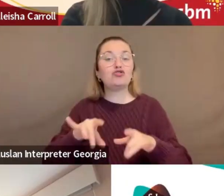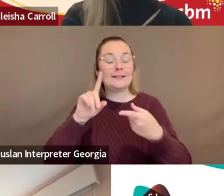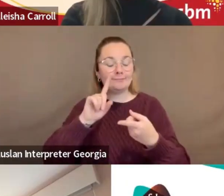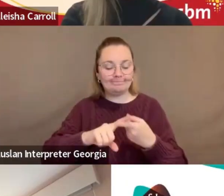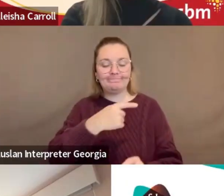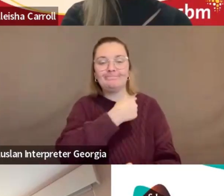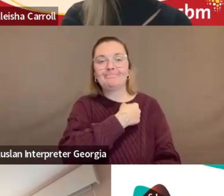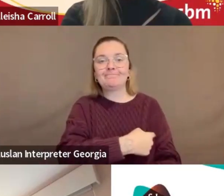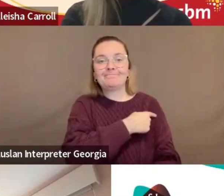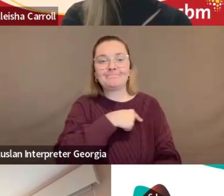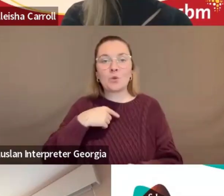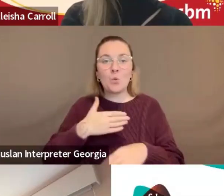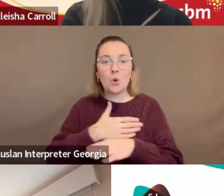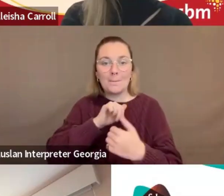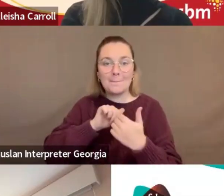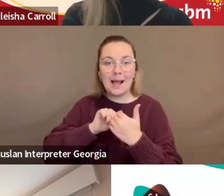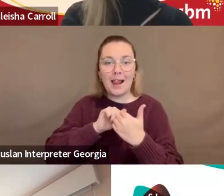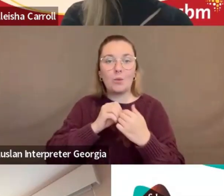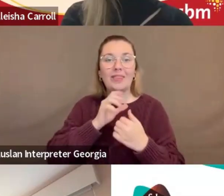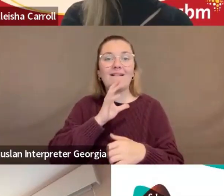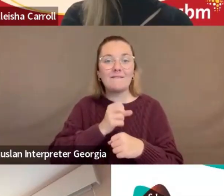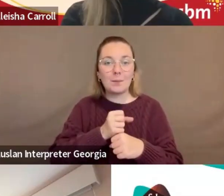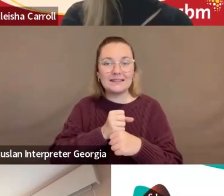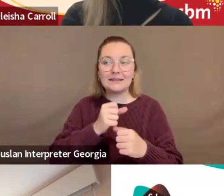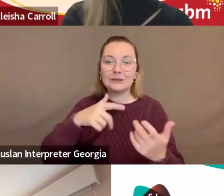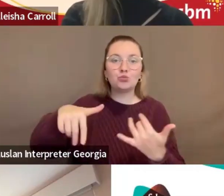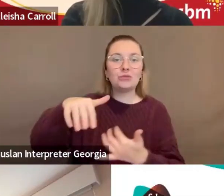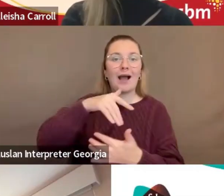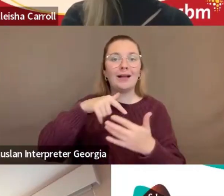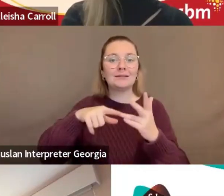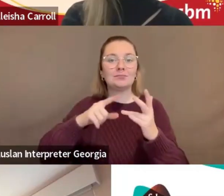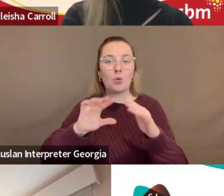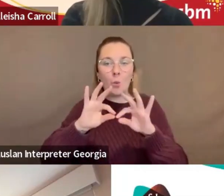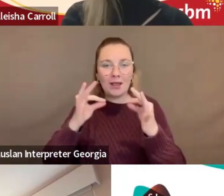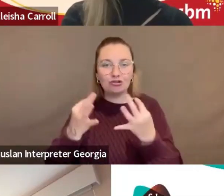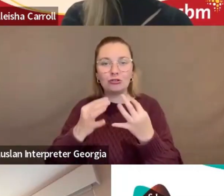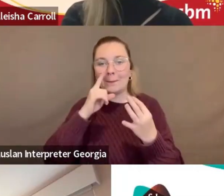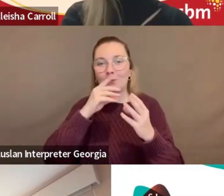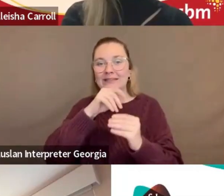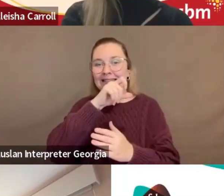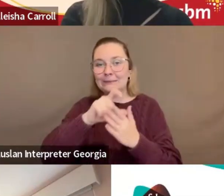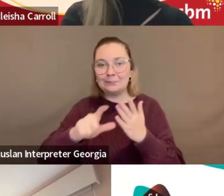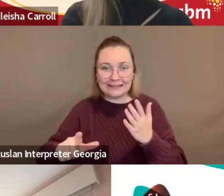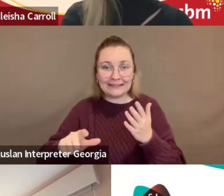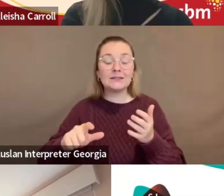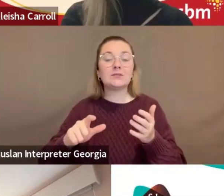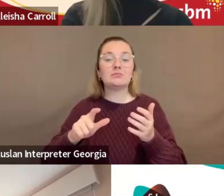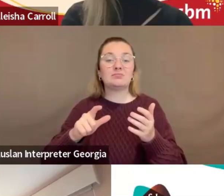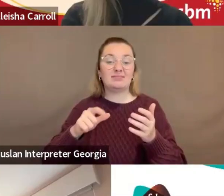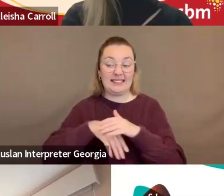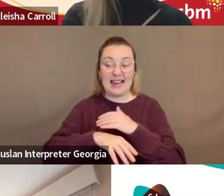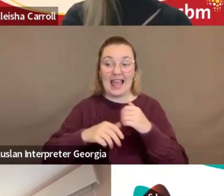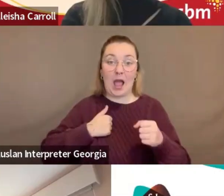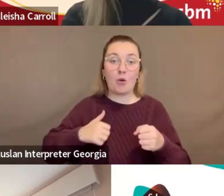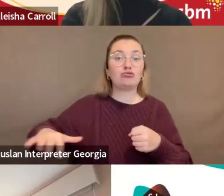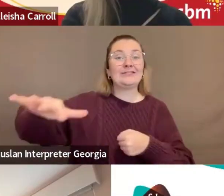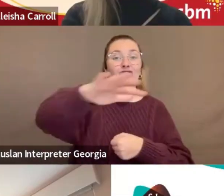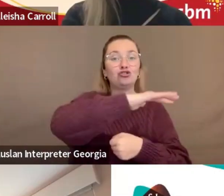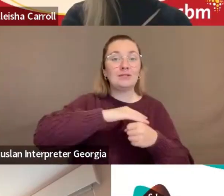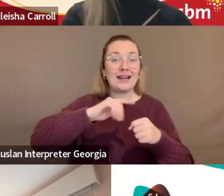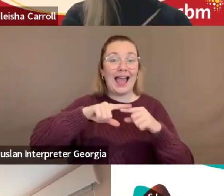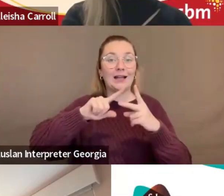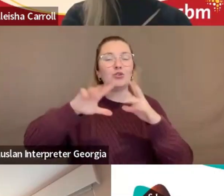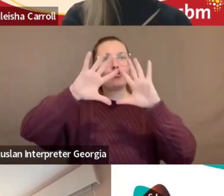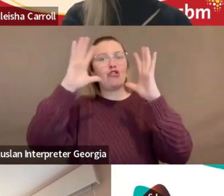committed to working in partnership with governments, civil society and organisations of persons with disabilities across the Indo-Pacific and our region and globally